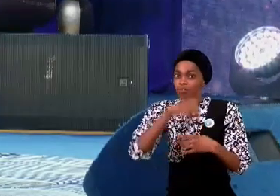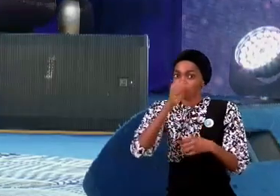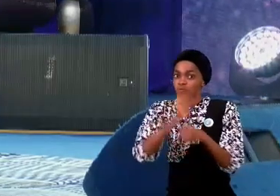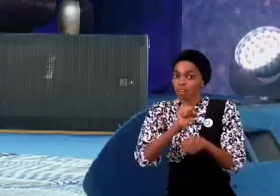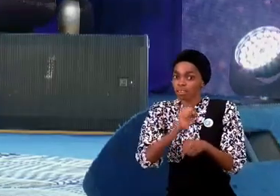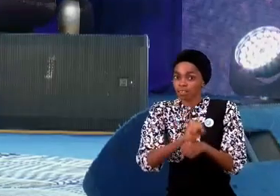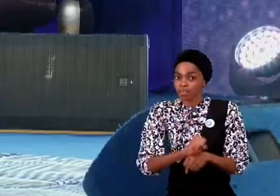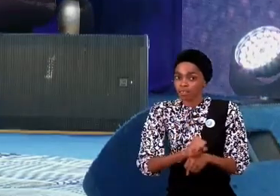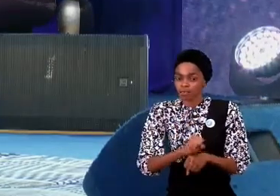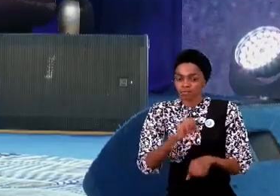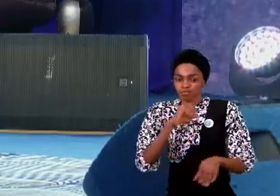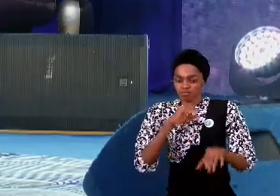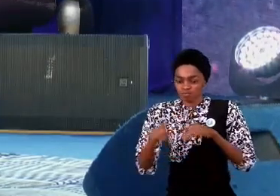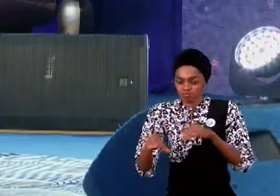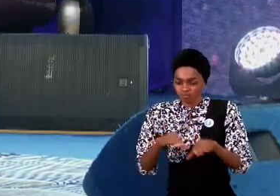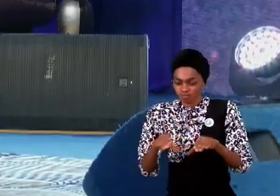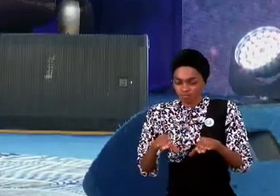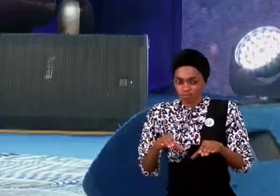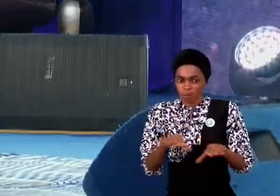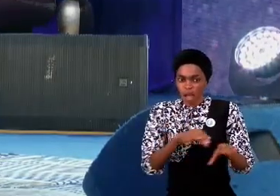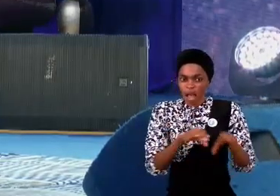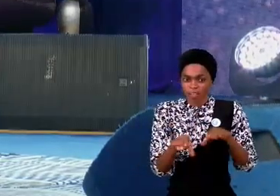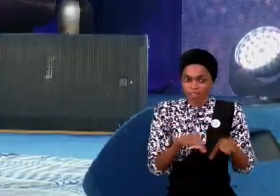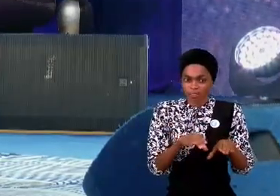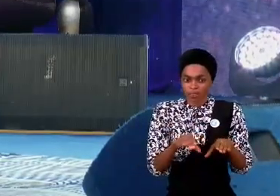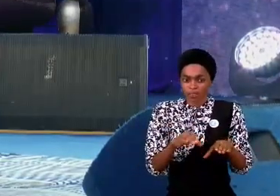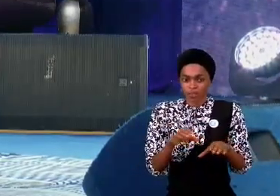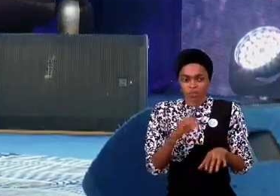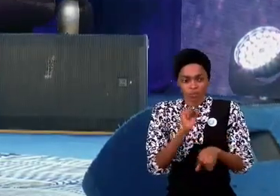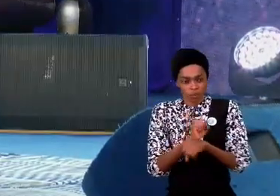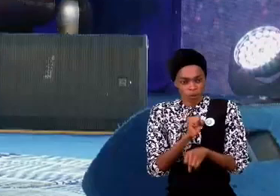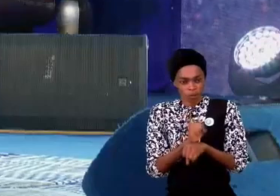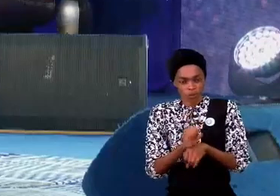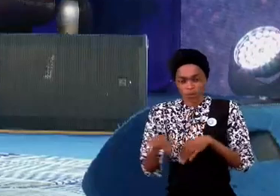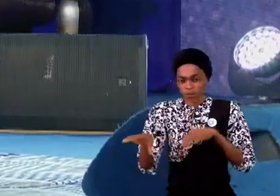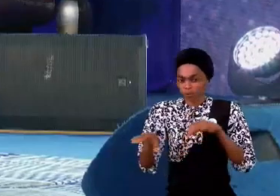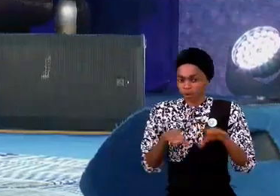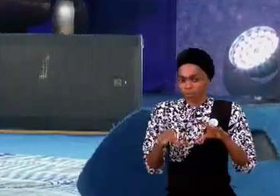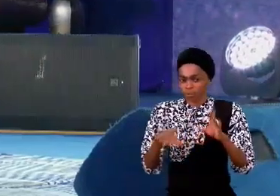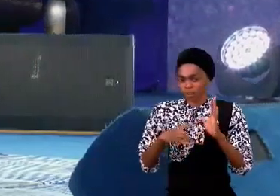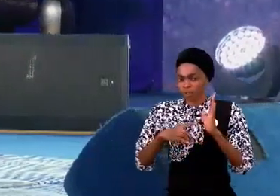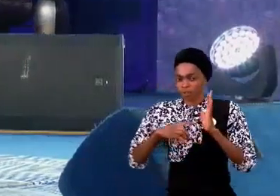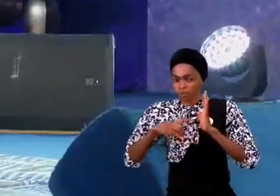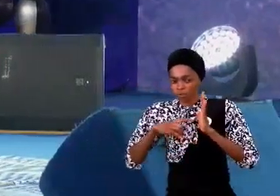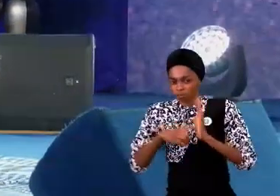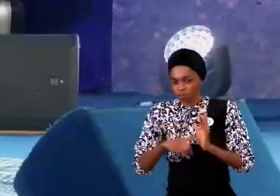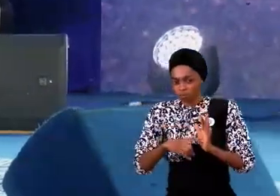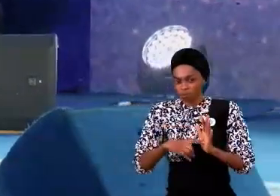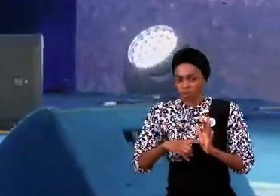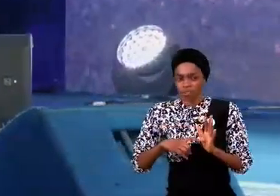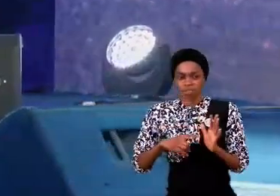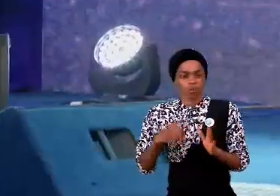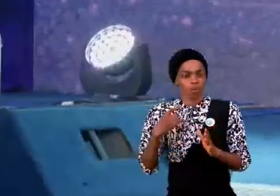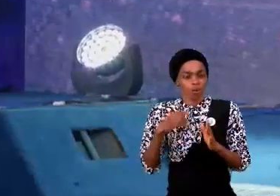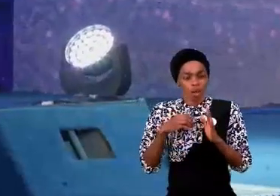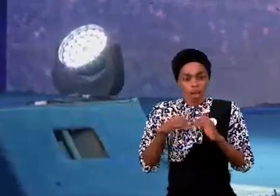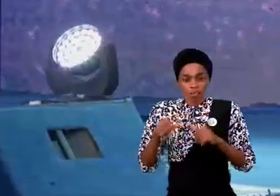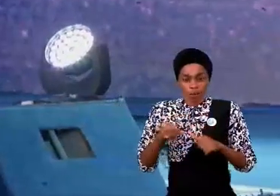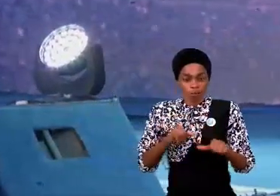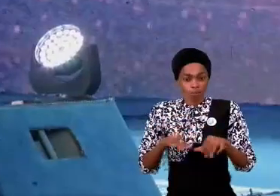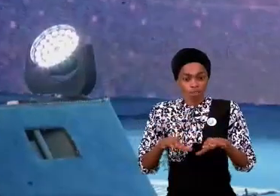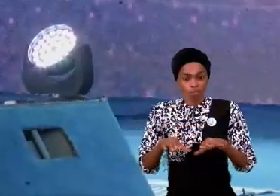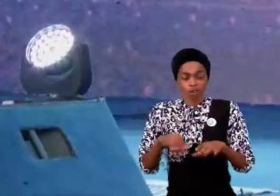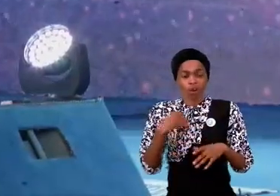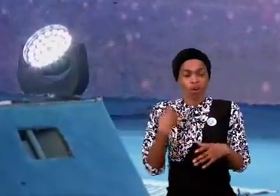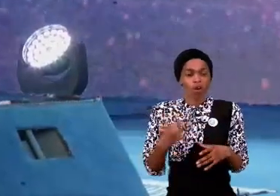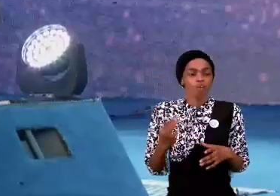demonstration, operation of the power of God. Mighty. Every miracle he does is